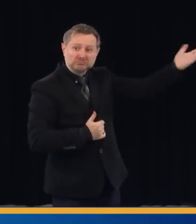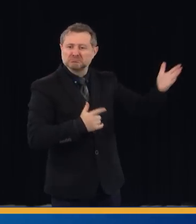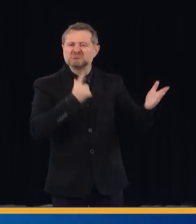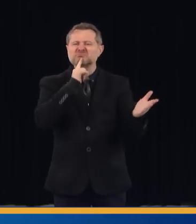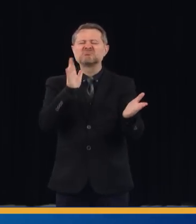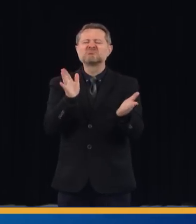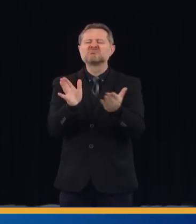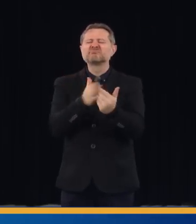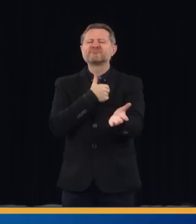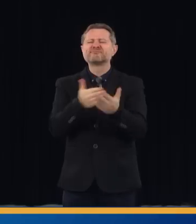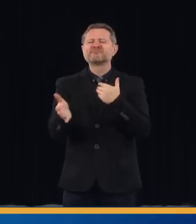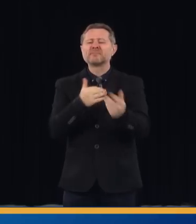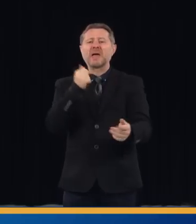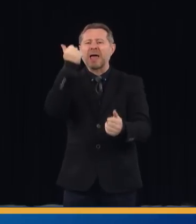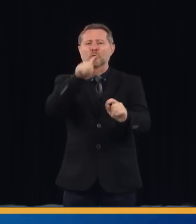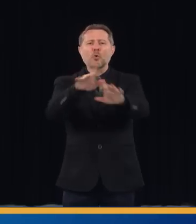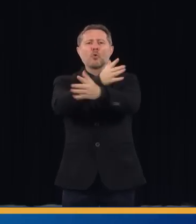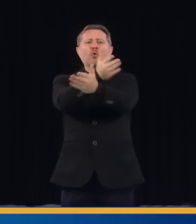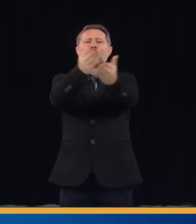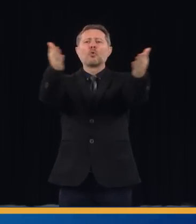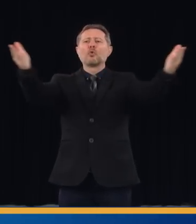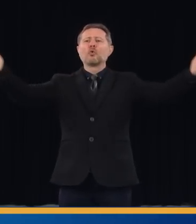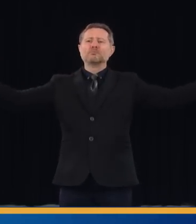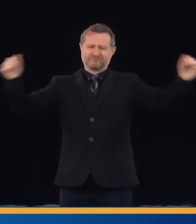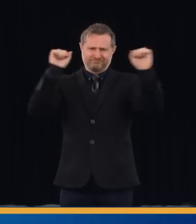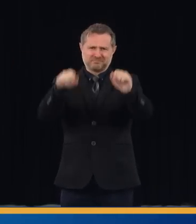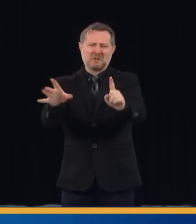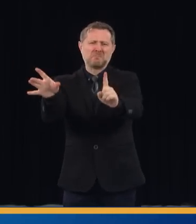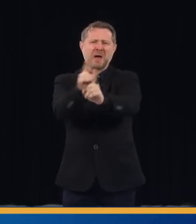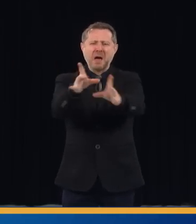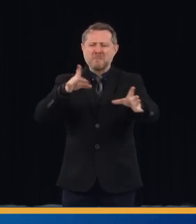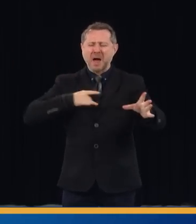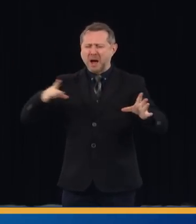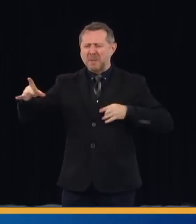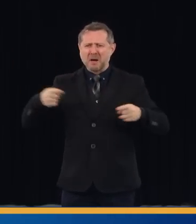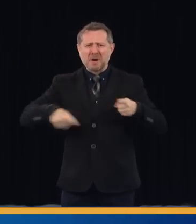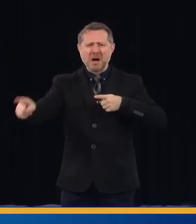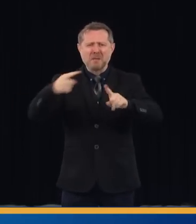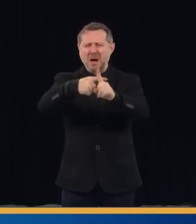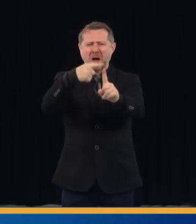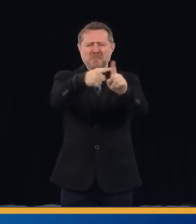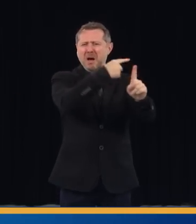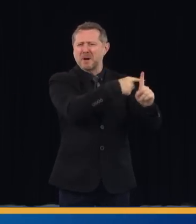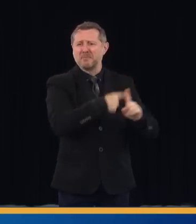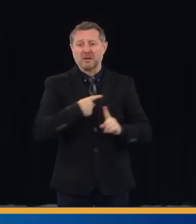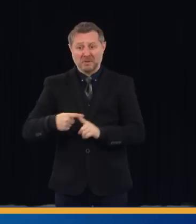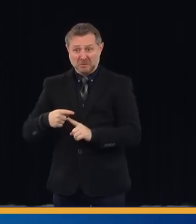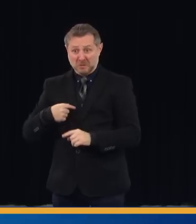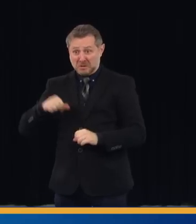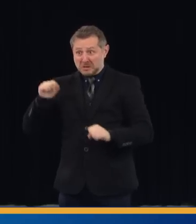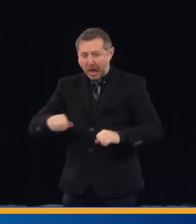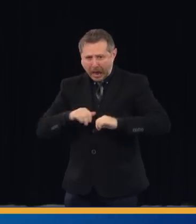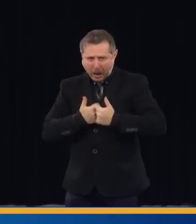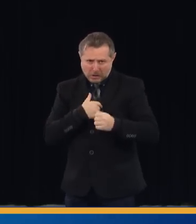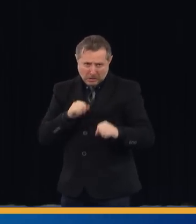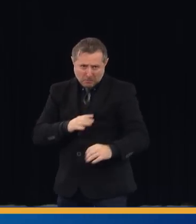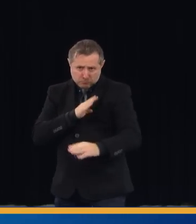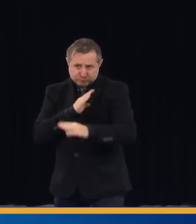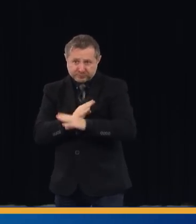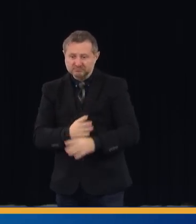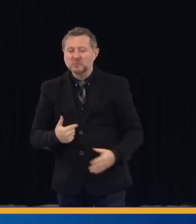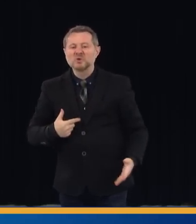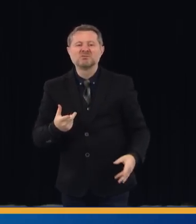Anyone can get it. No one can be protected from it. I couldn't protect my own